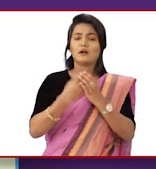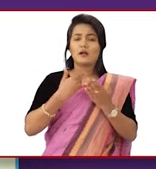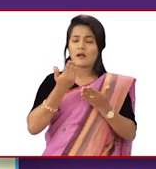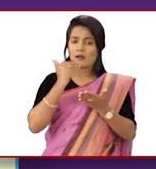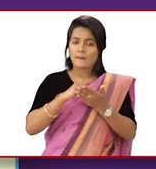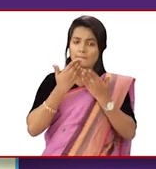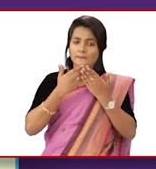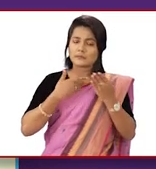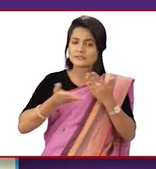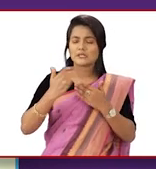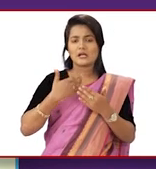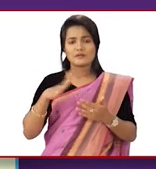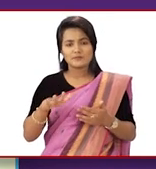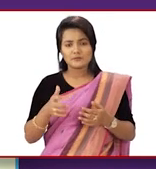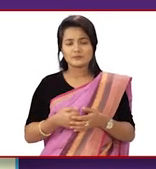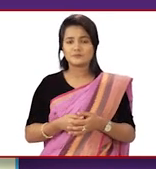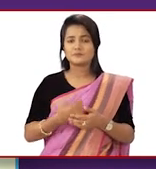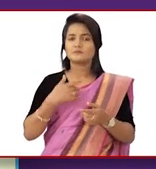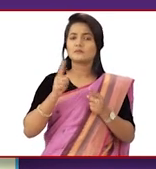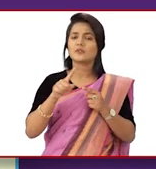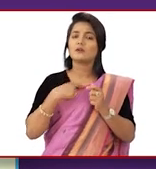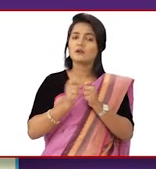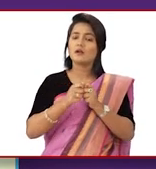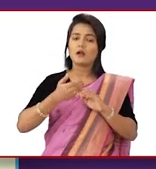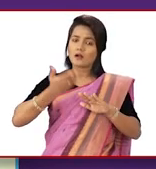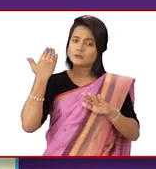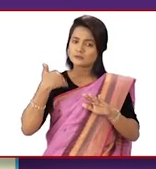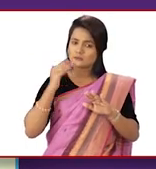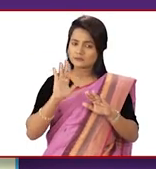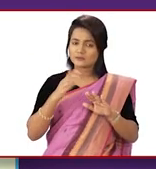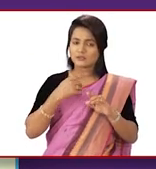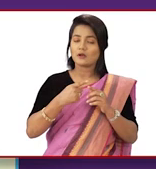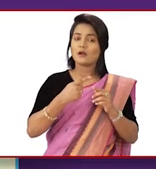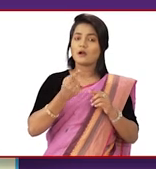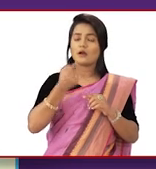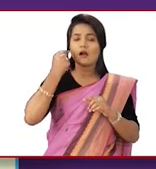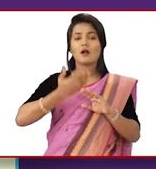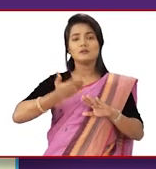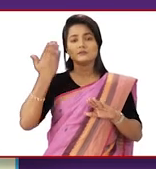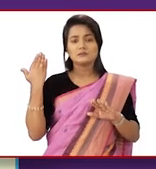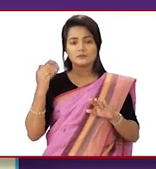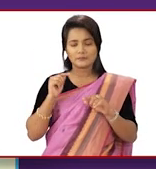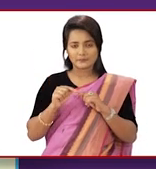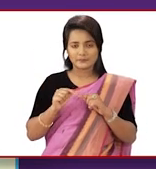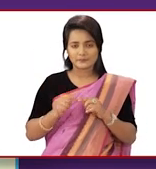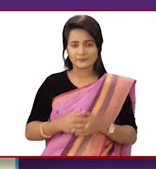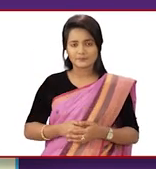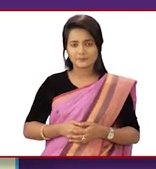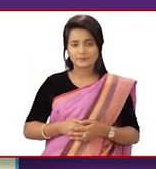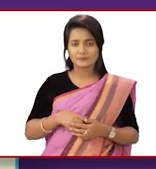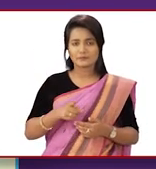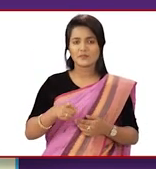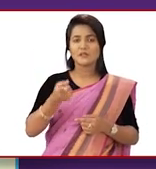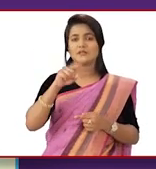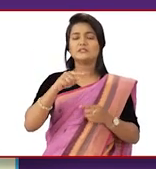Matter. I'm going to do what I can. And now we've had just recently in Buffalo, a